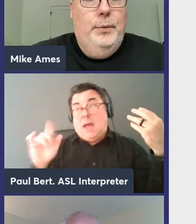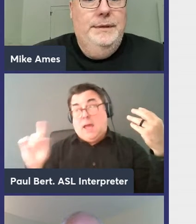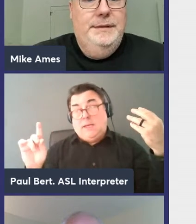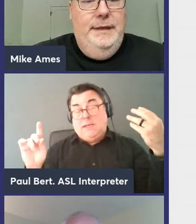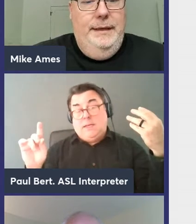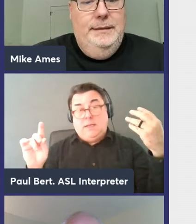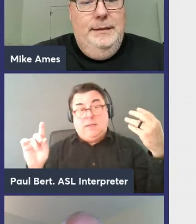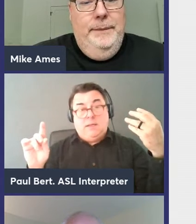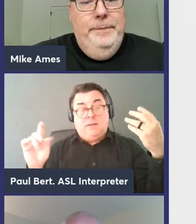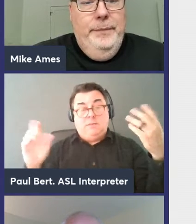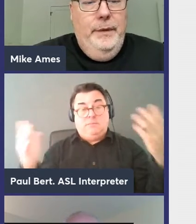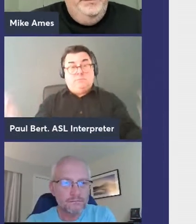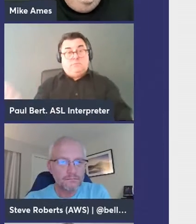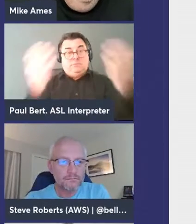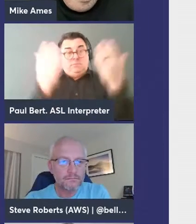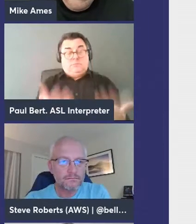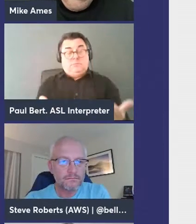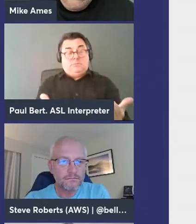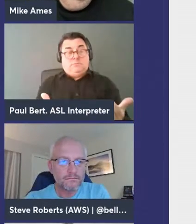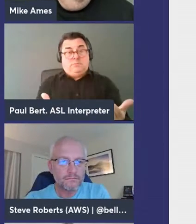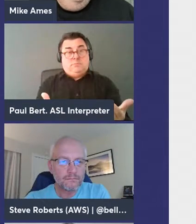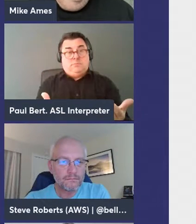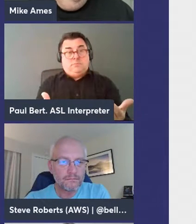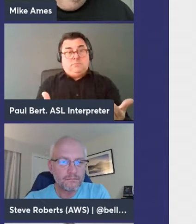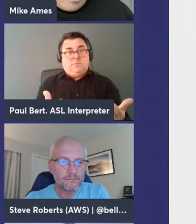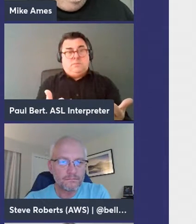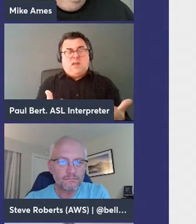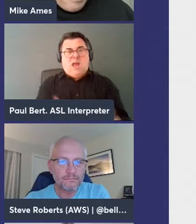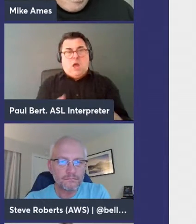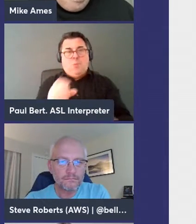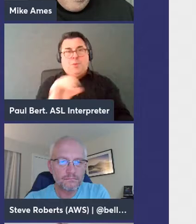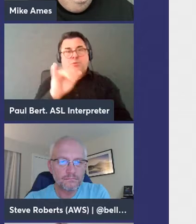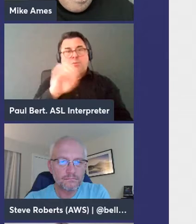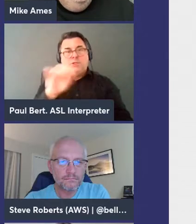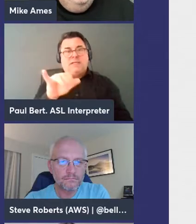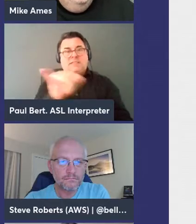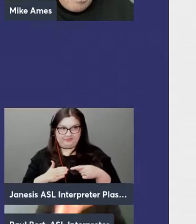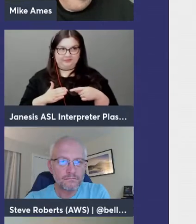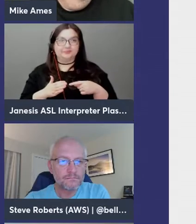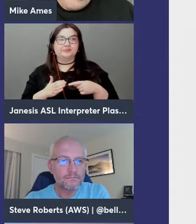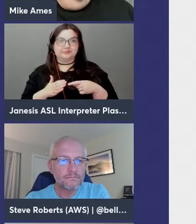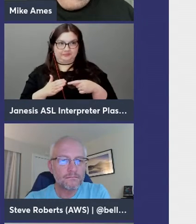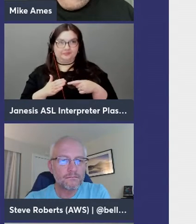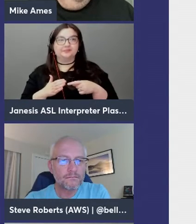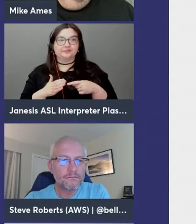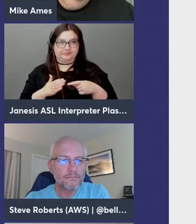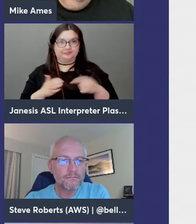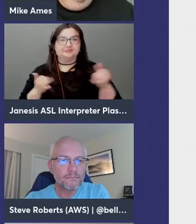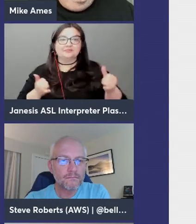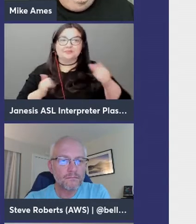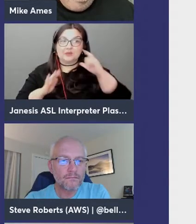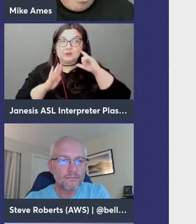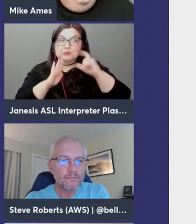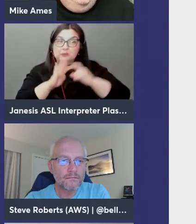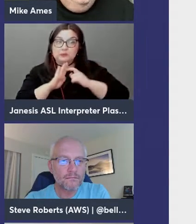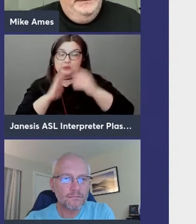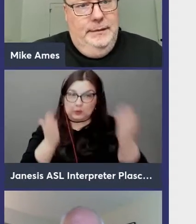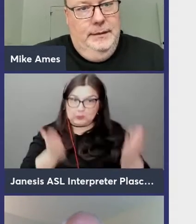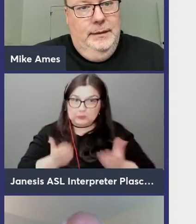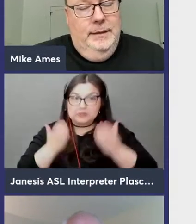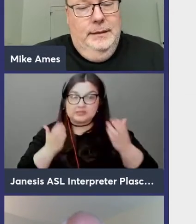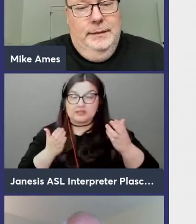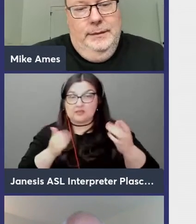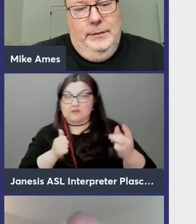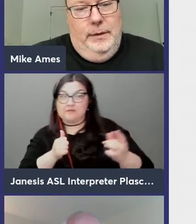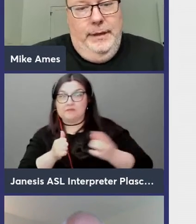we're going to present, what's the similarity score. And you'll notice here that first, the large